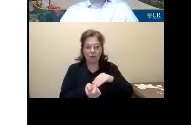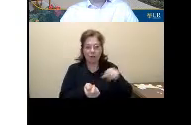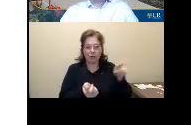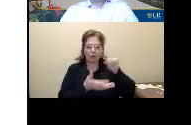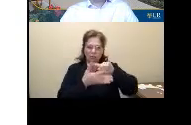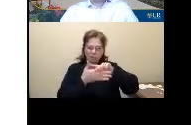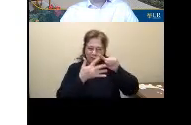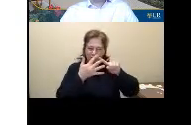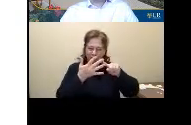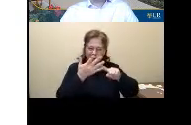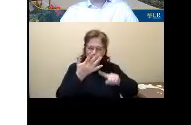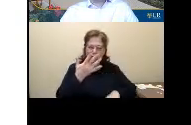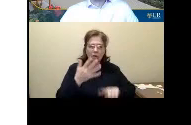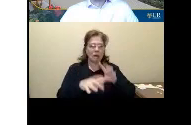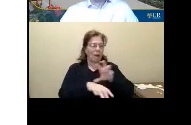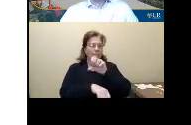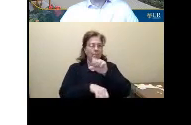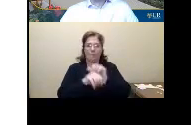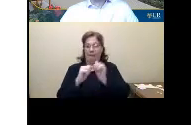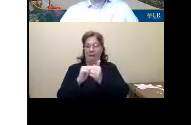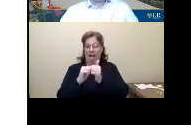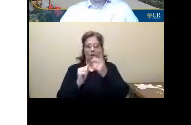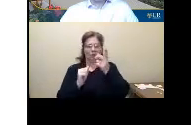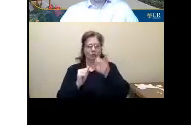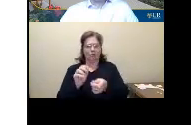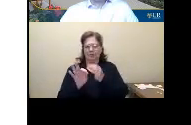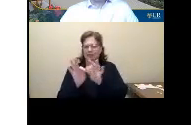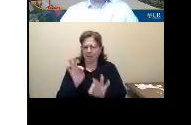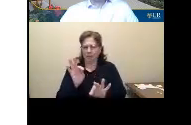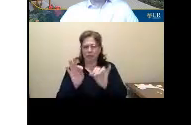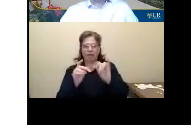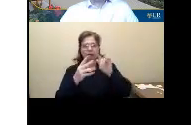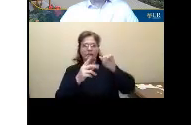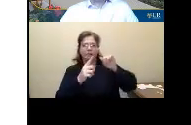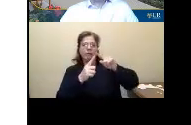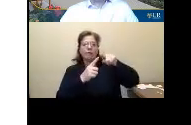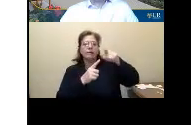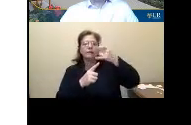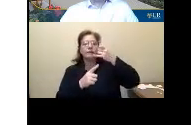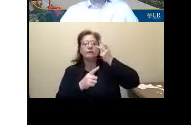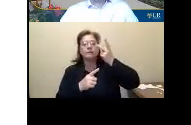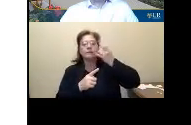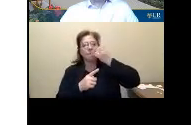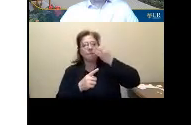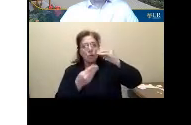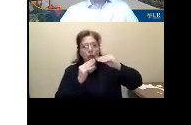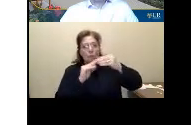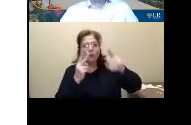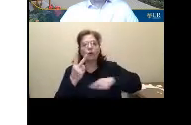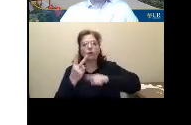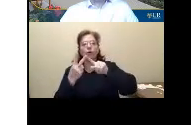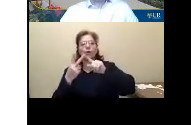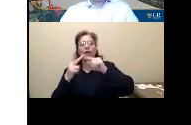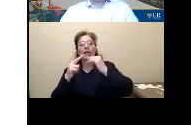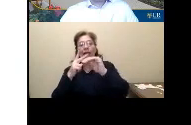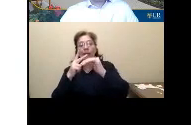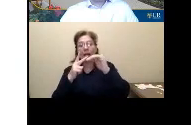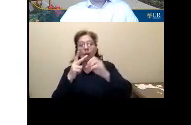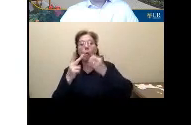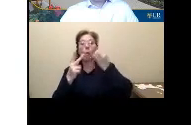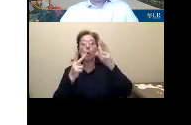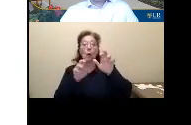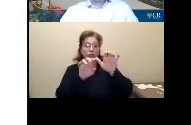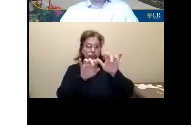in order to make an appointment, it's as simple as either calling our phone number above, emailing the CT lung screening program, or entering your